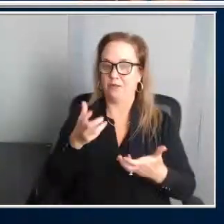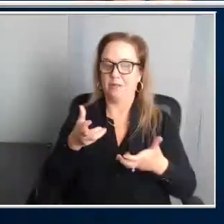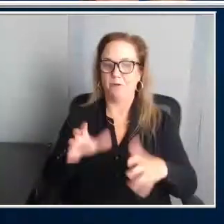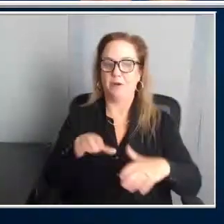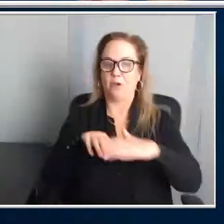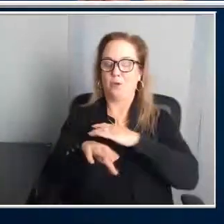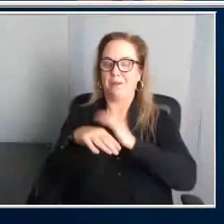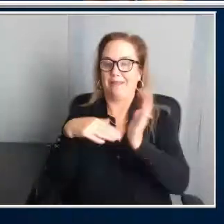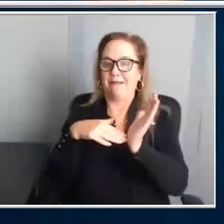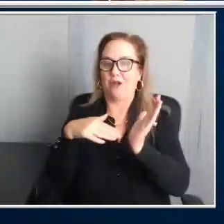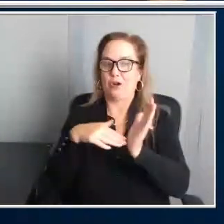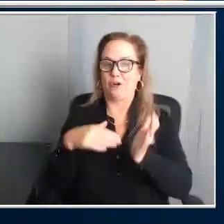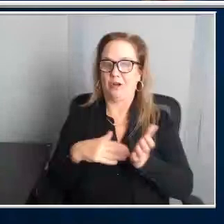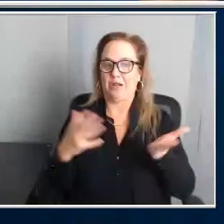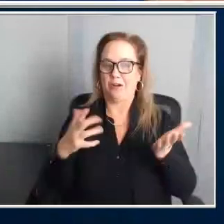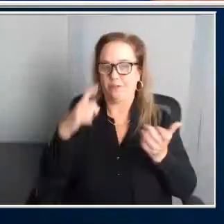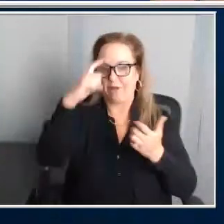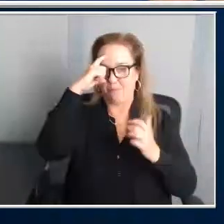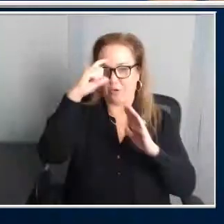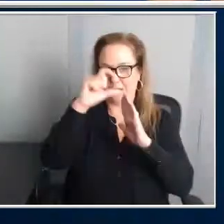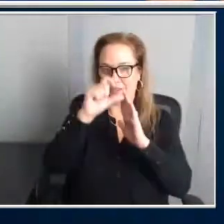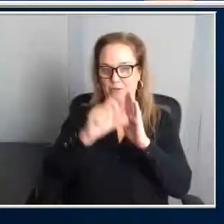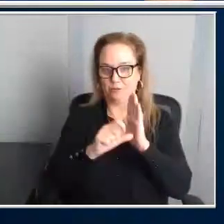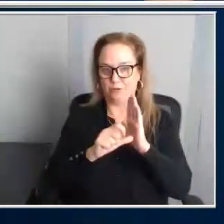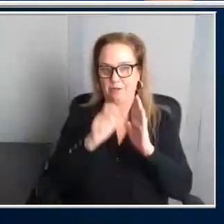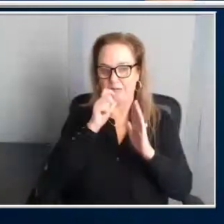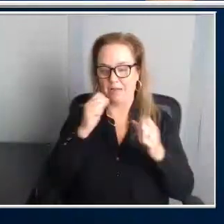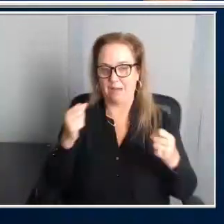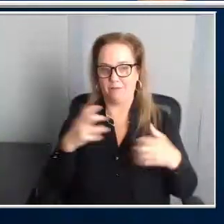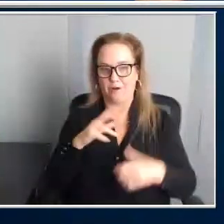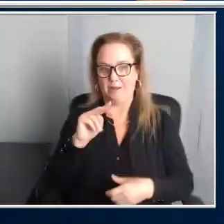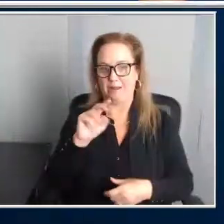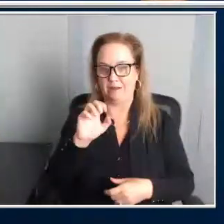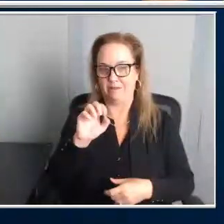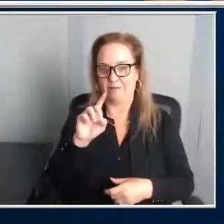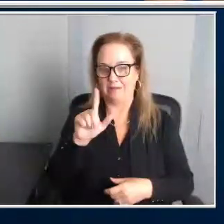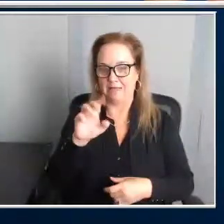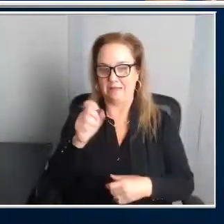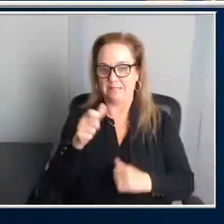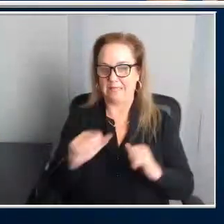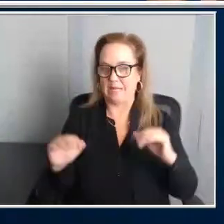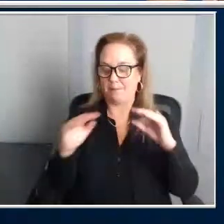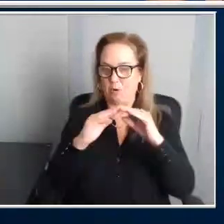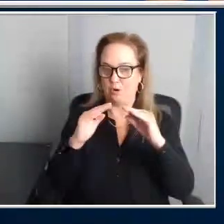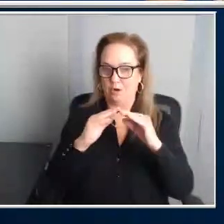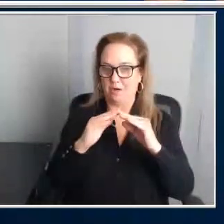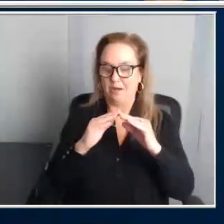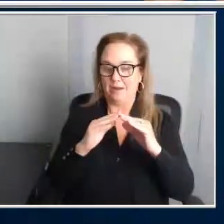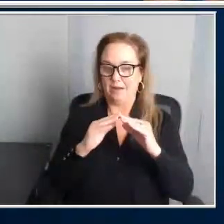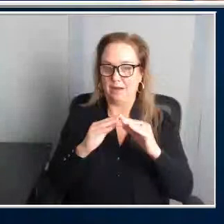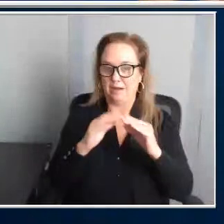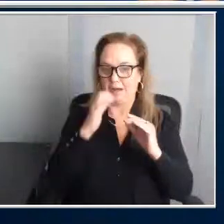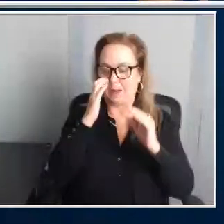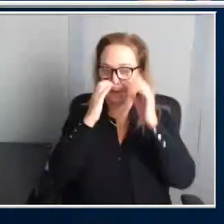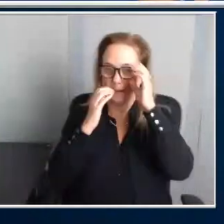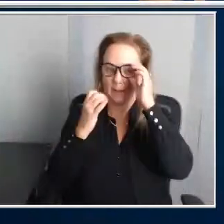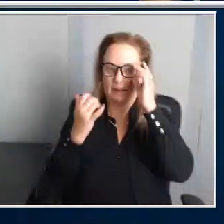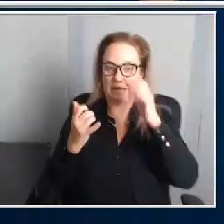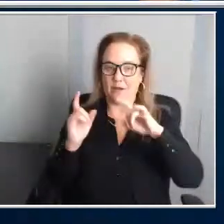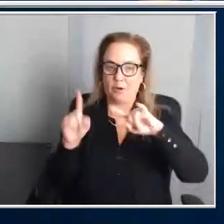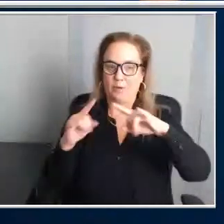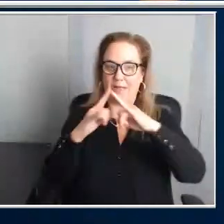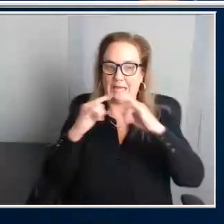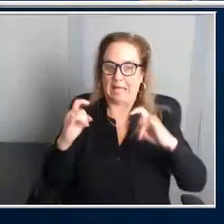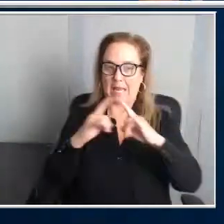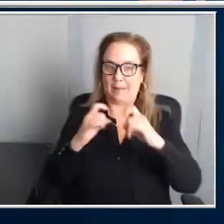are, you had brain surgery, you're not afraid of needles at all anymore. And a huge thing is now you're going to camp